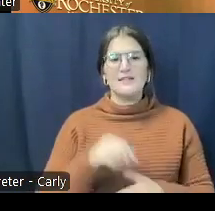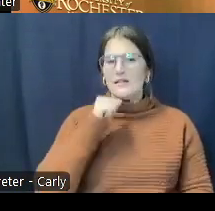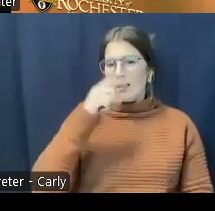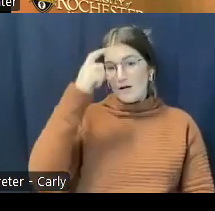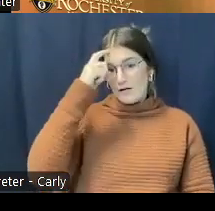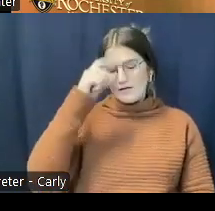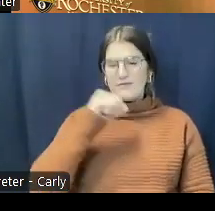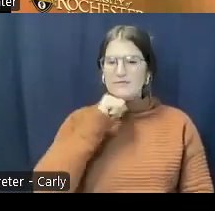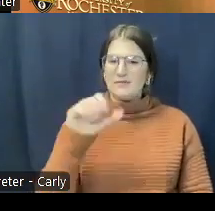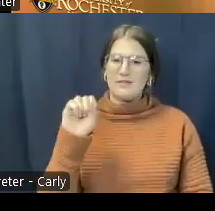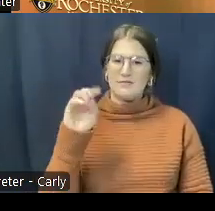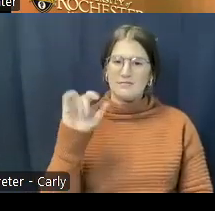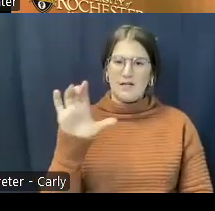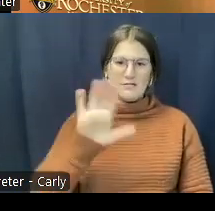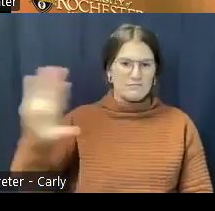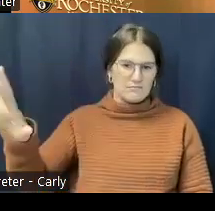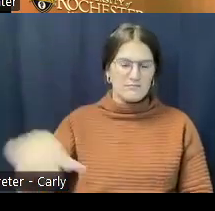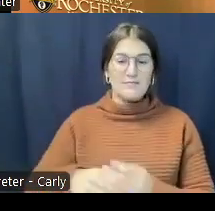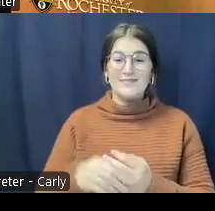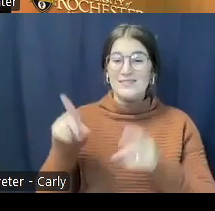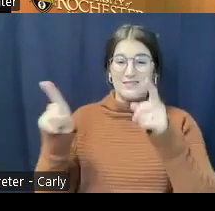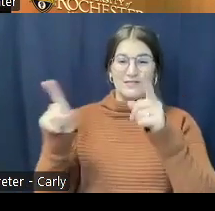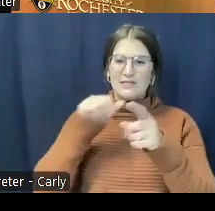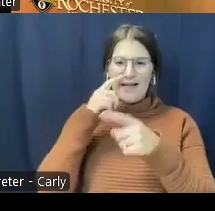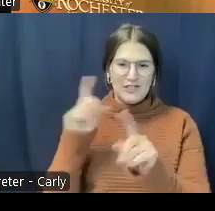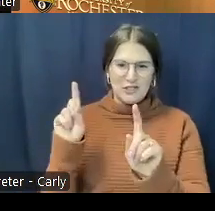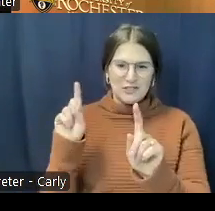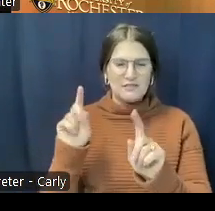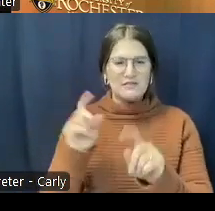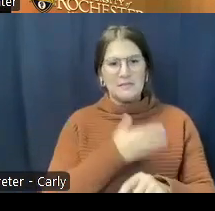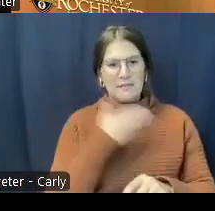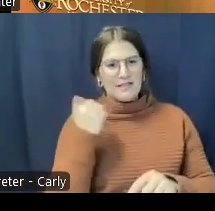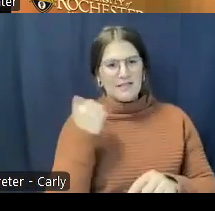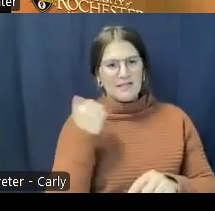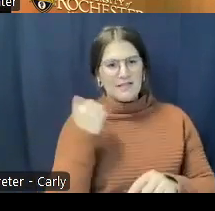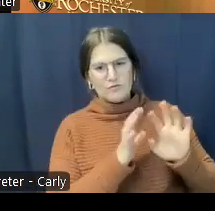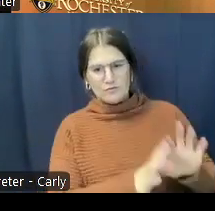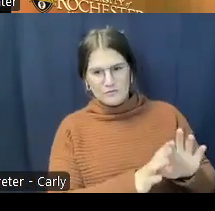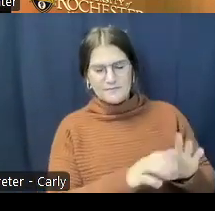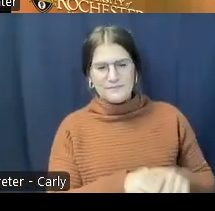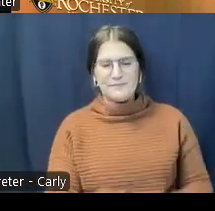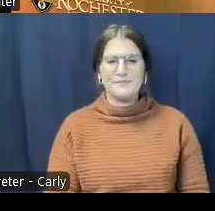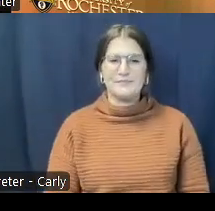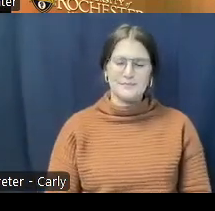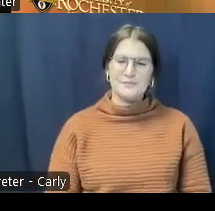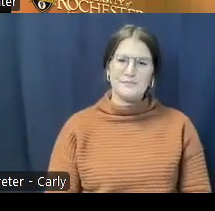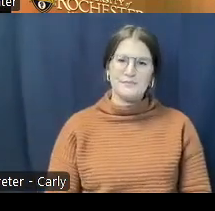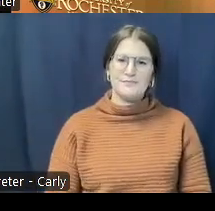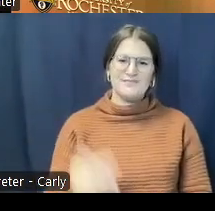channel. Those are less efficient in terms of resolving emotions, emotional difficulties, is